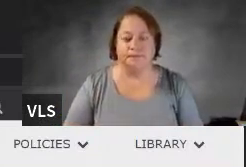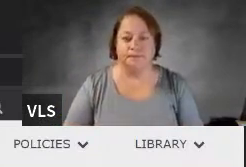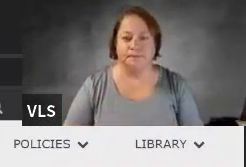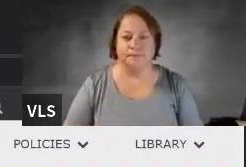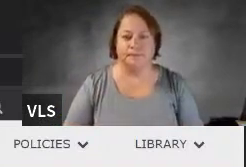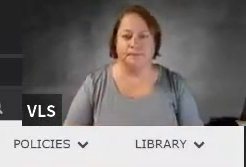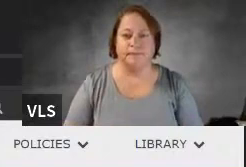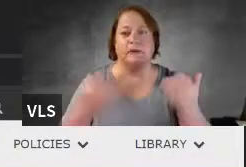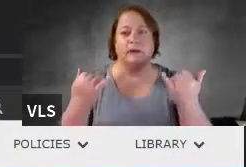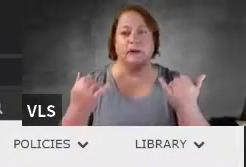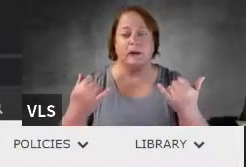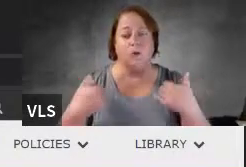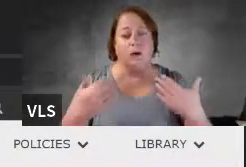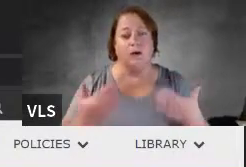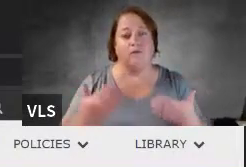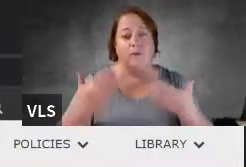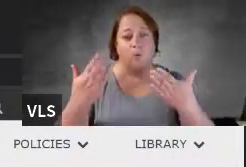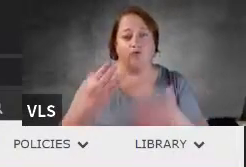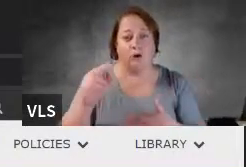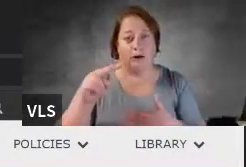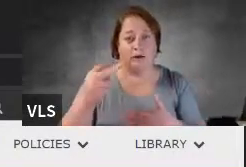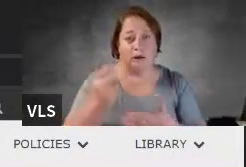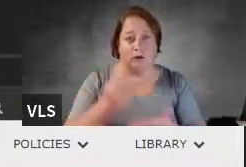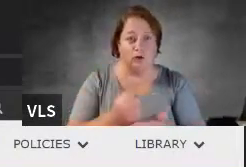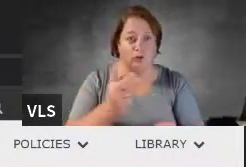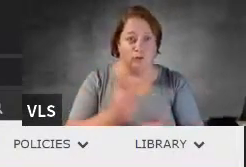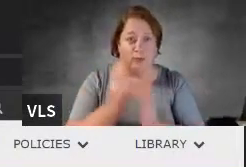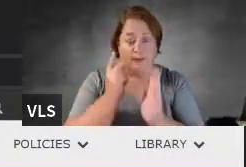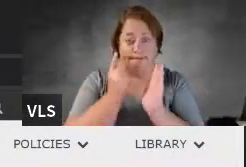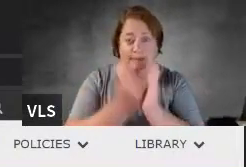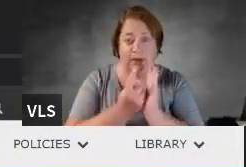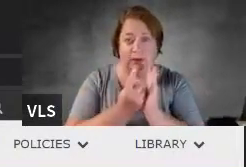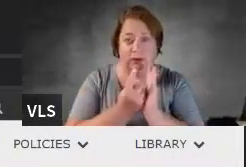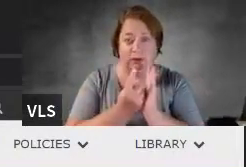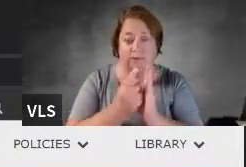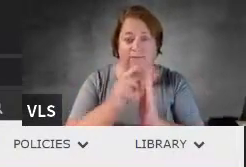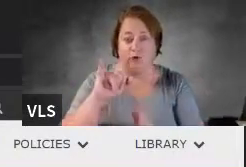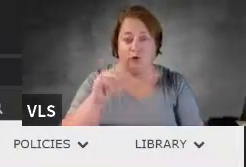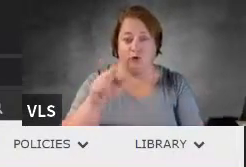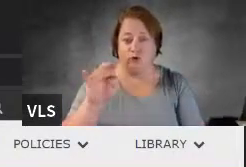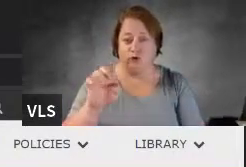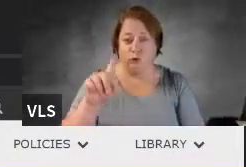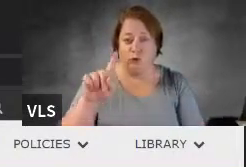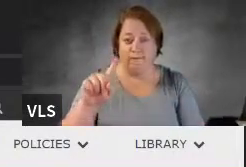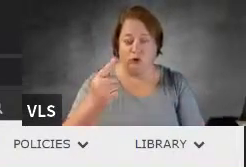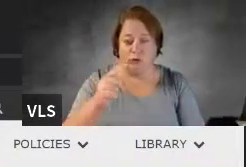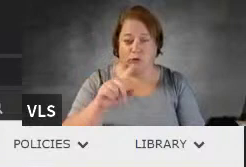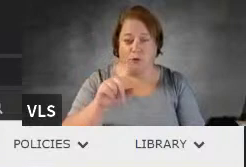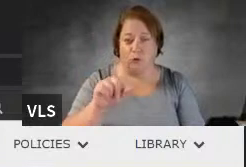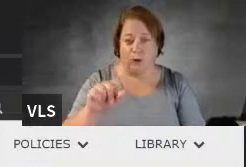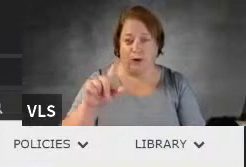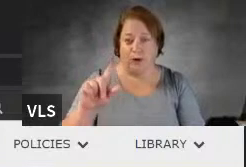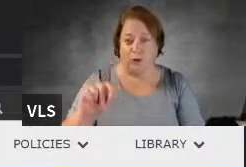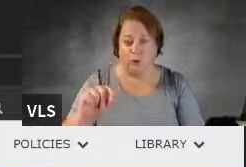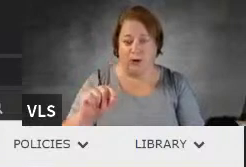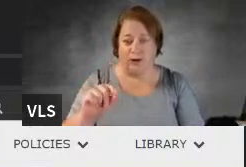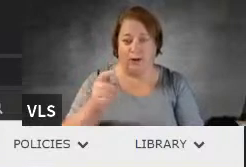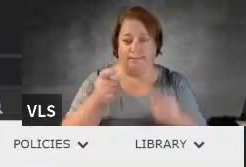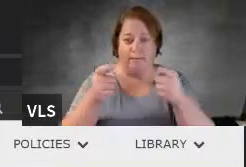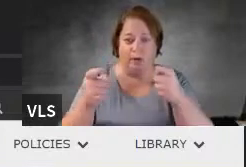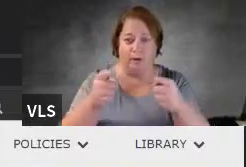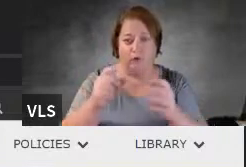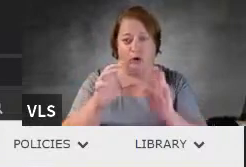Now may I have a motion and a second to approve the minutes of the June 1st, 2020 Governing Council